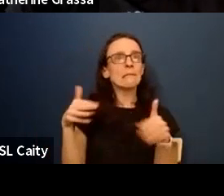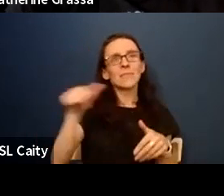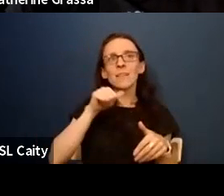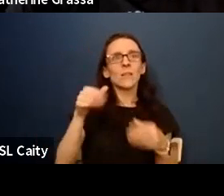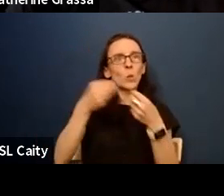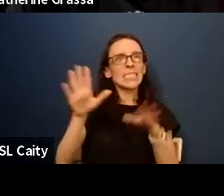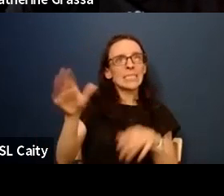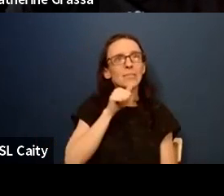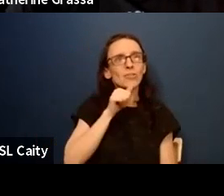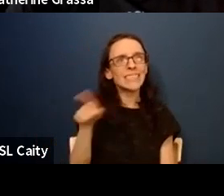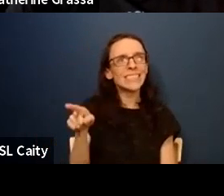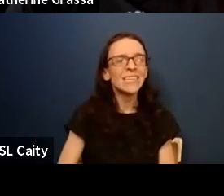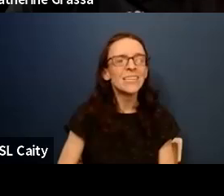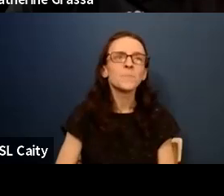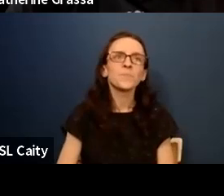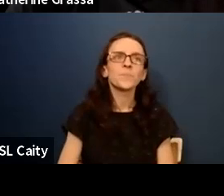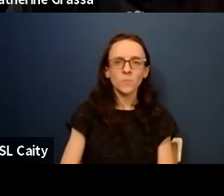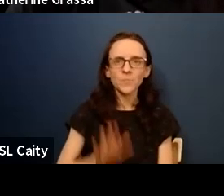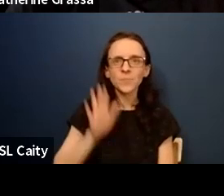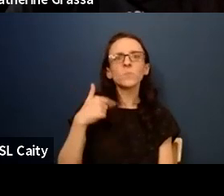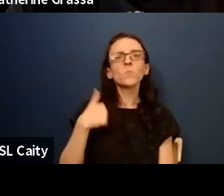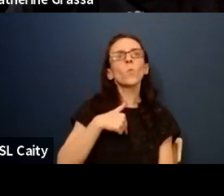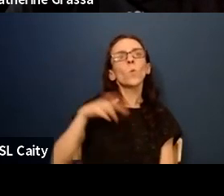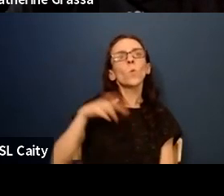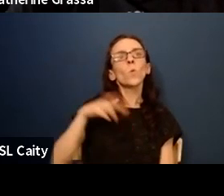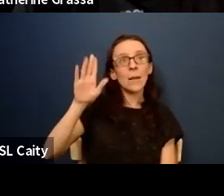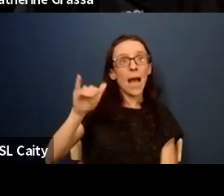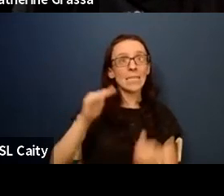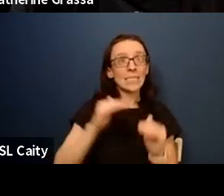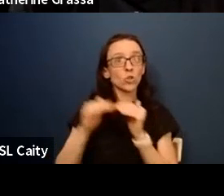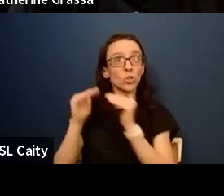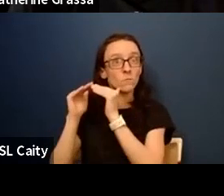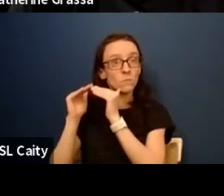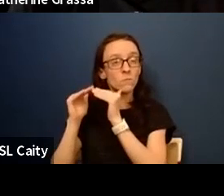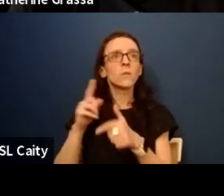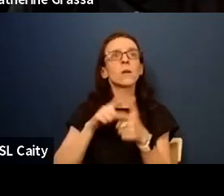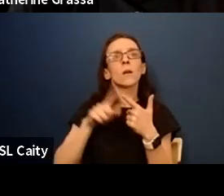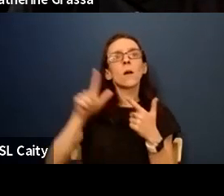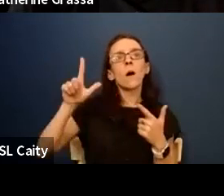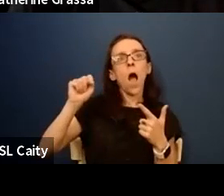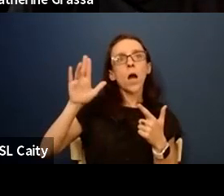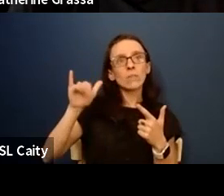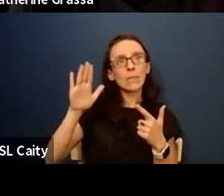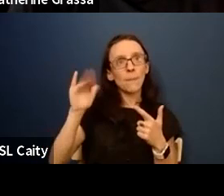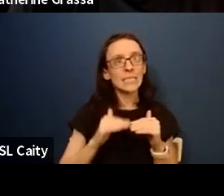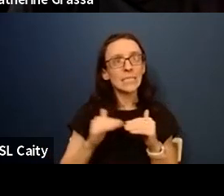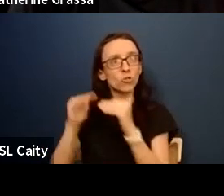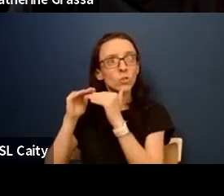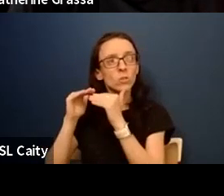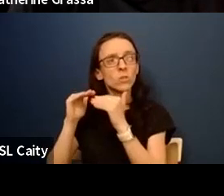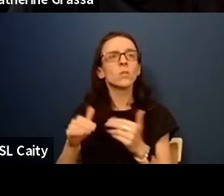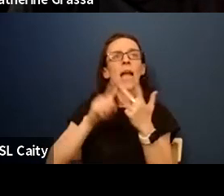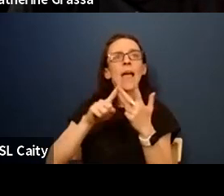There's a ranked by tiers, there's lottery by tiers, and